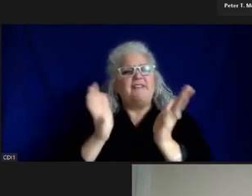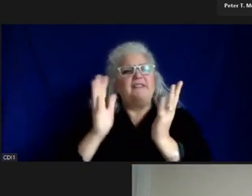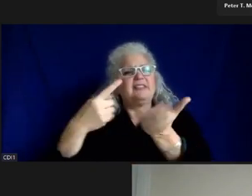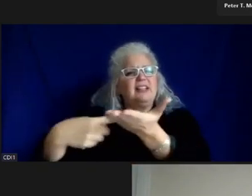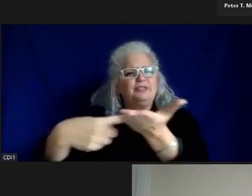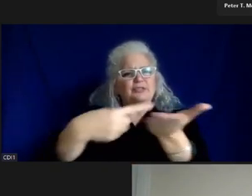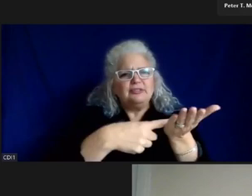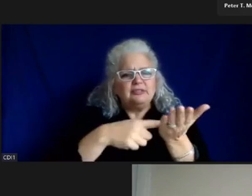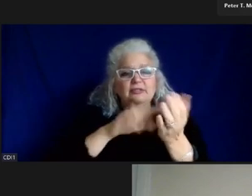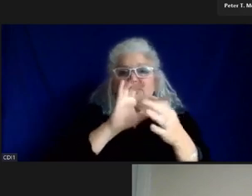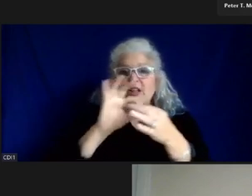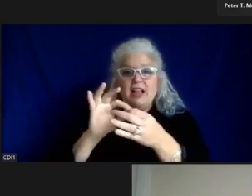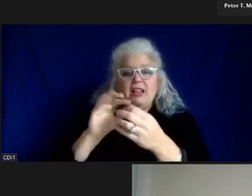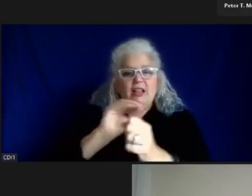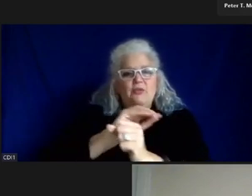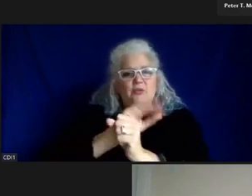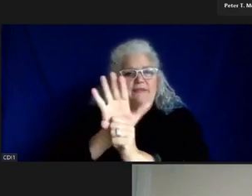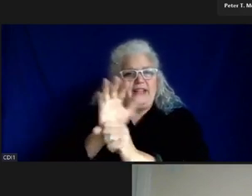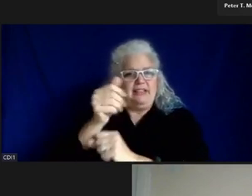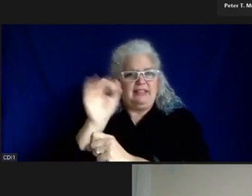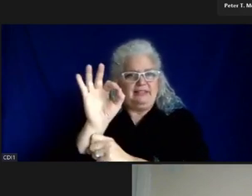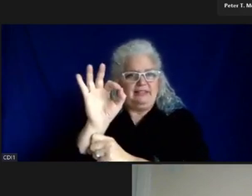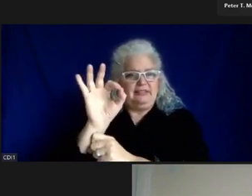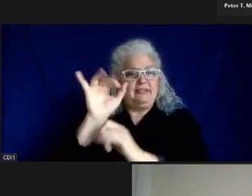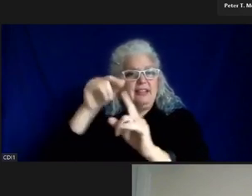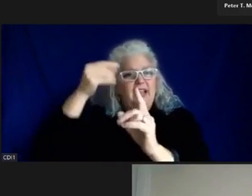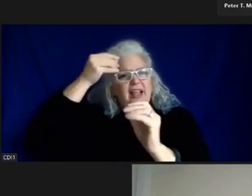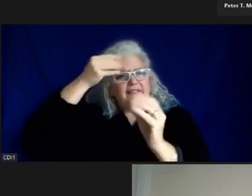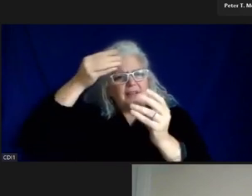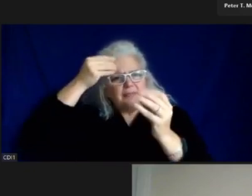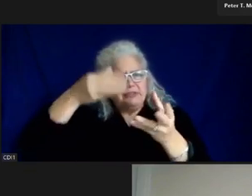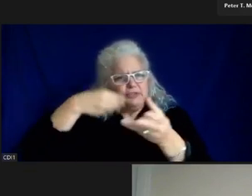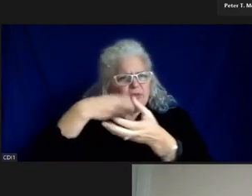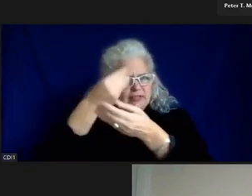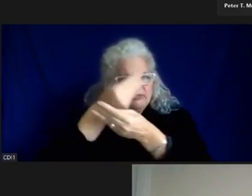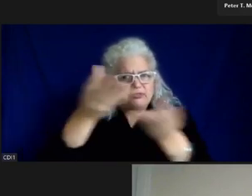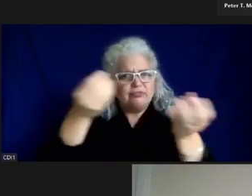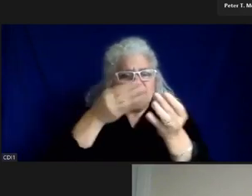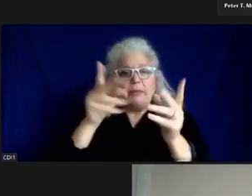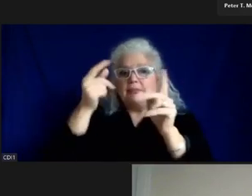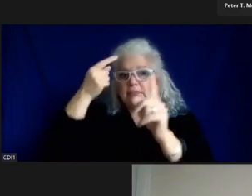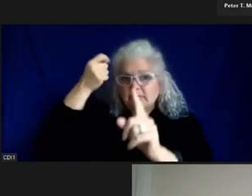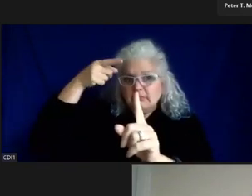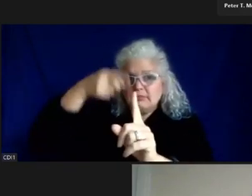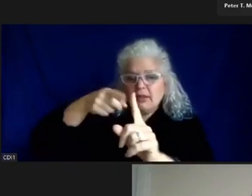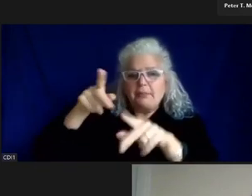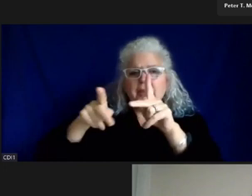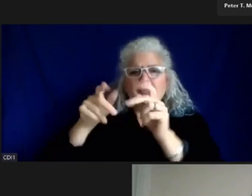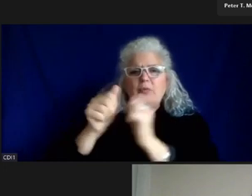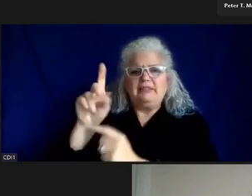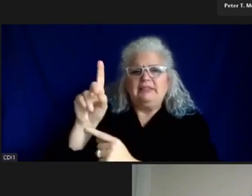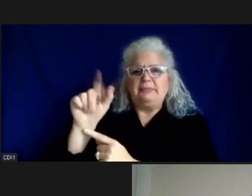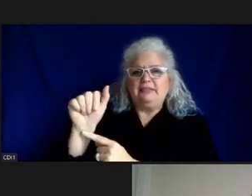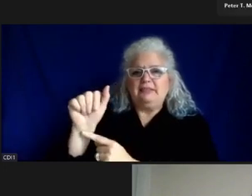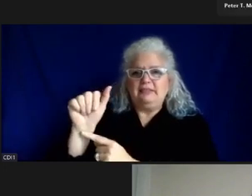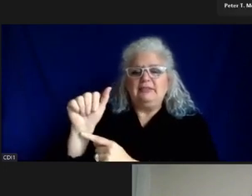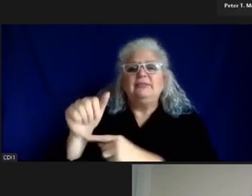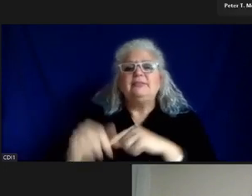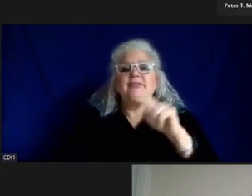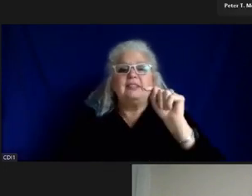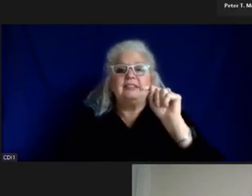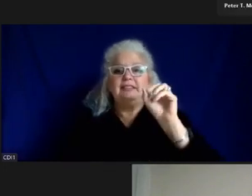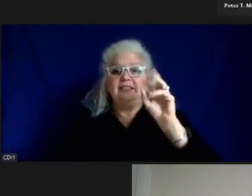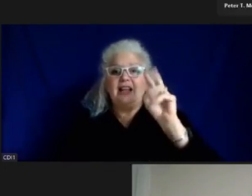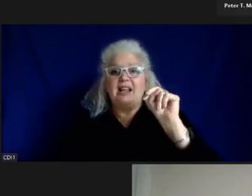disability community, hosted by Marin Public Health and